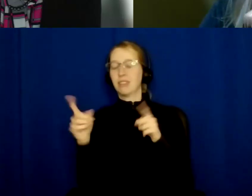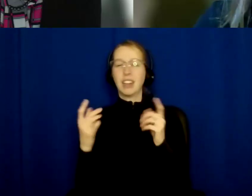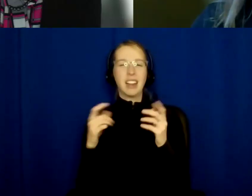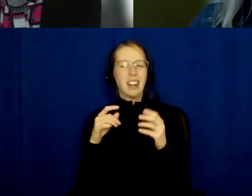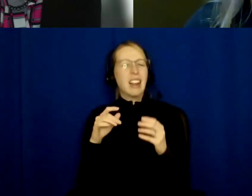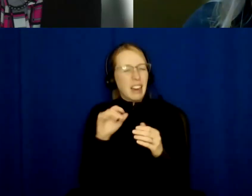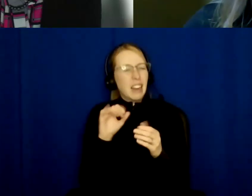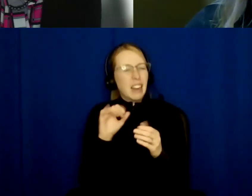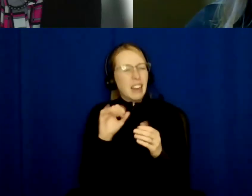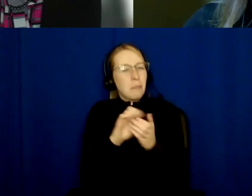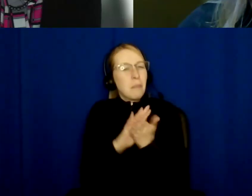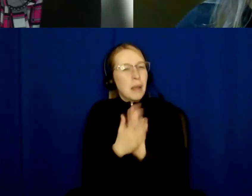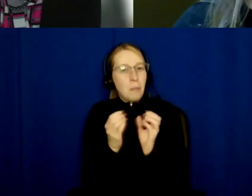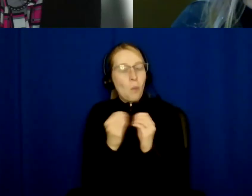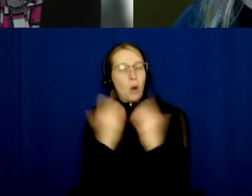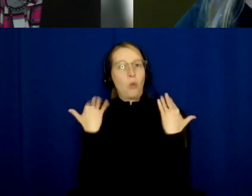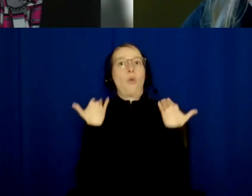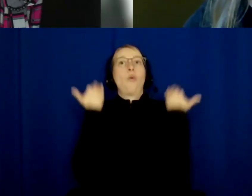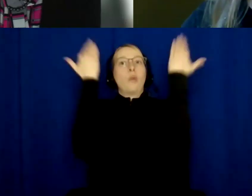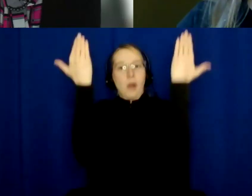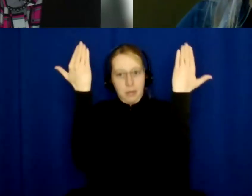overwhelming than if you're in a large space.